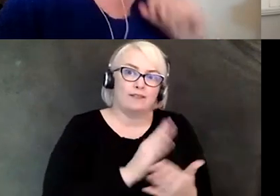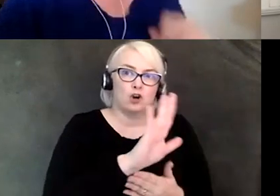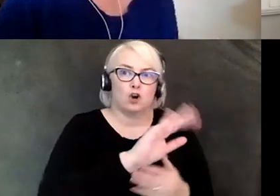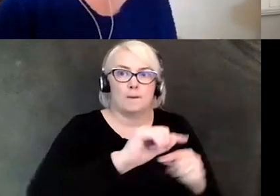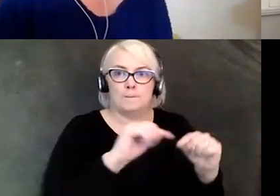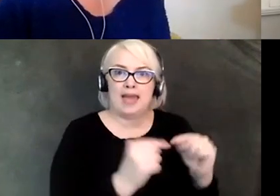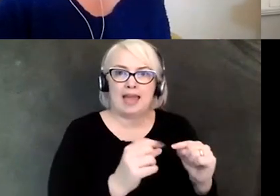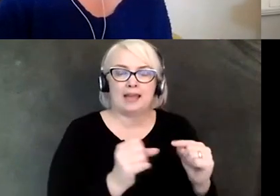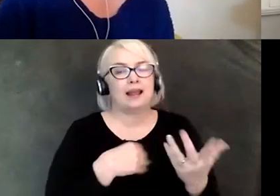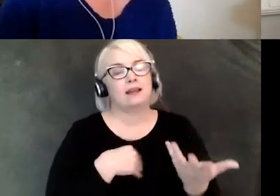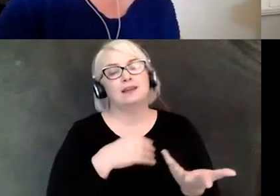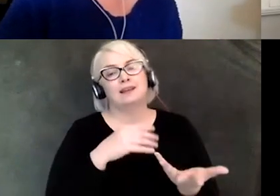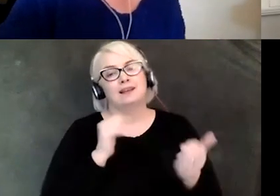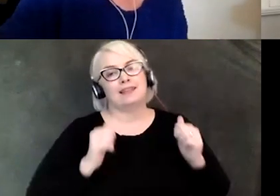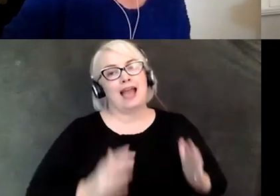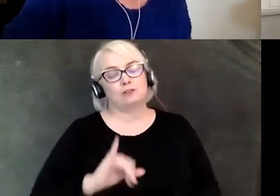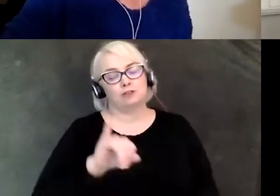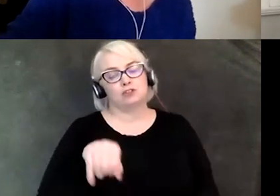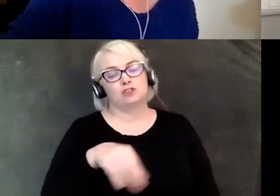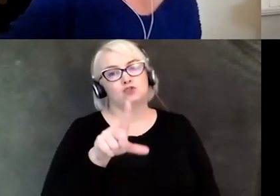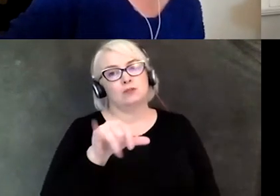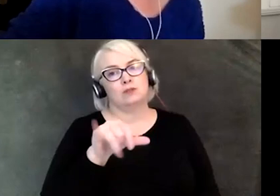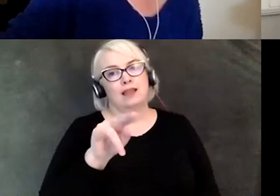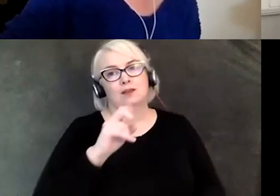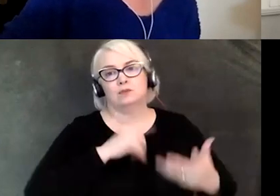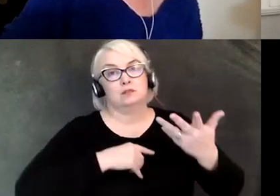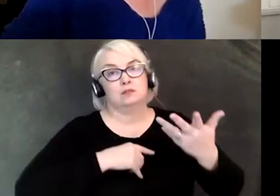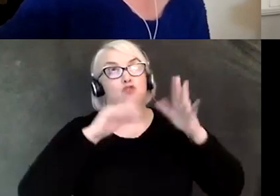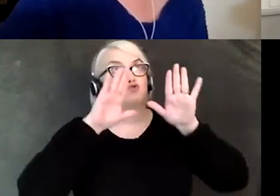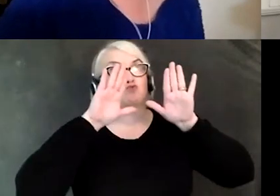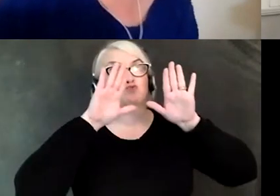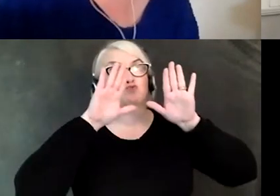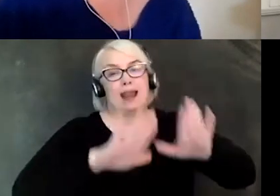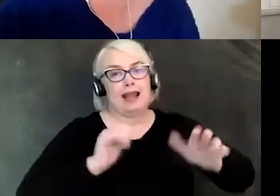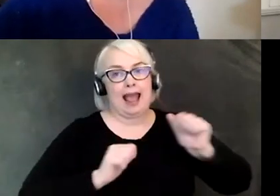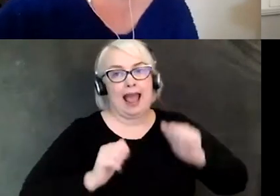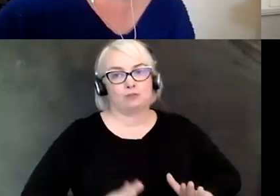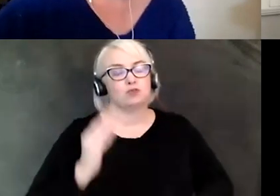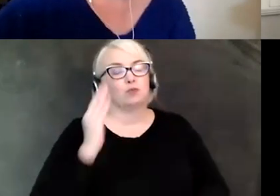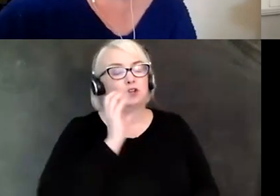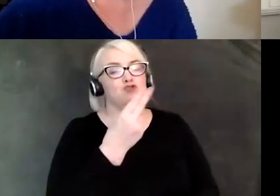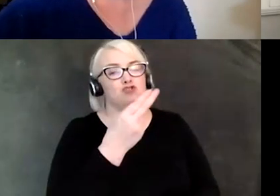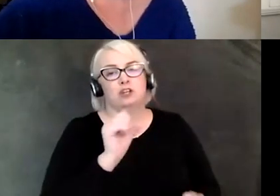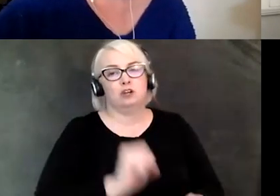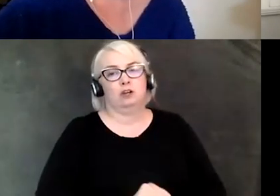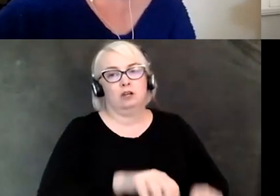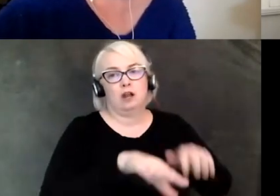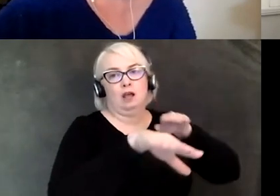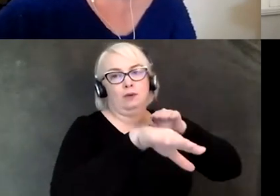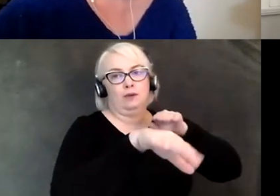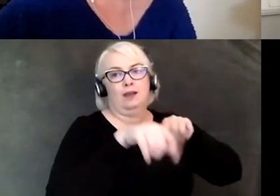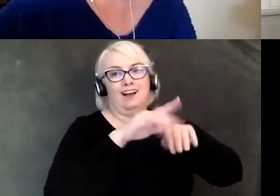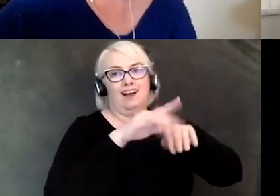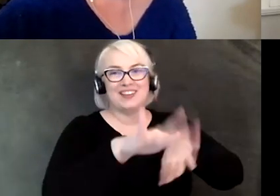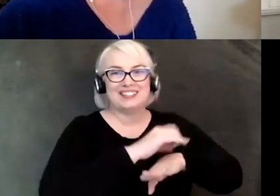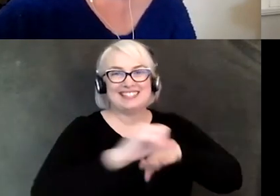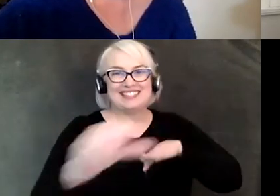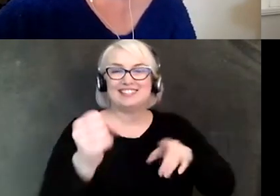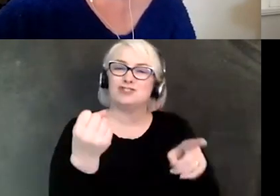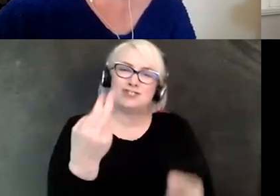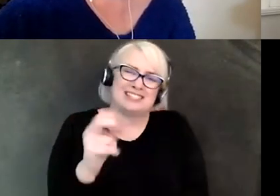Julianne who we knew could absolutely crush those scenes. And she did, and she's amazing. But I think it was trying to balance like,